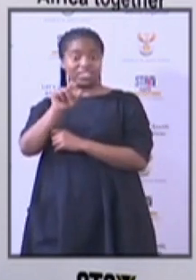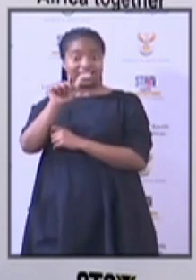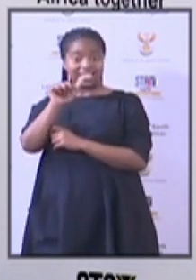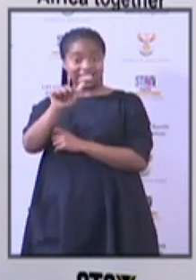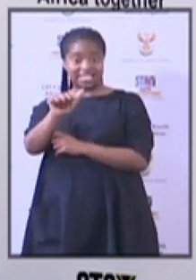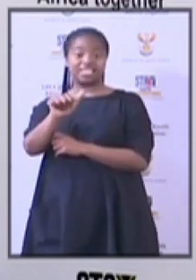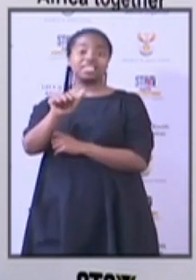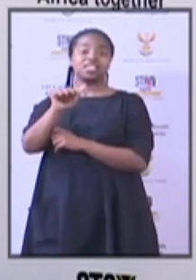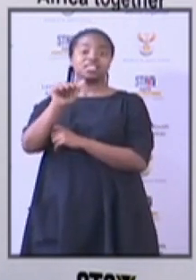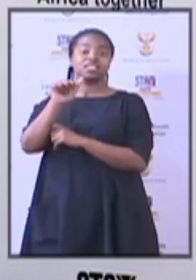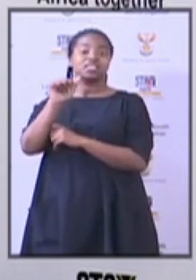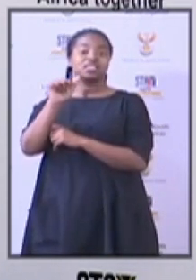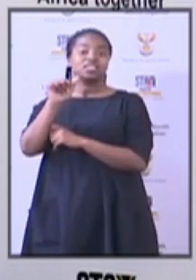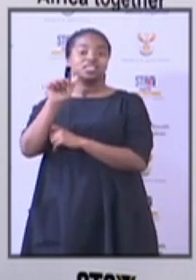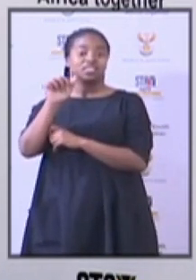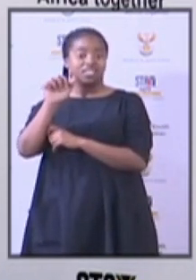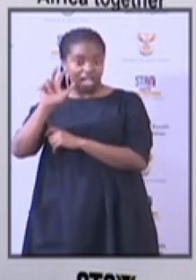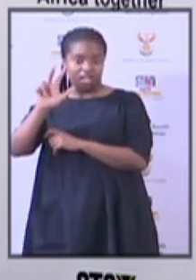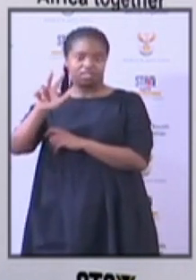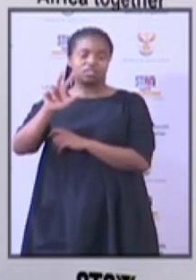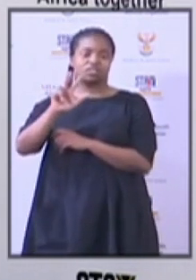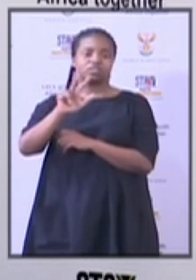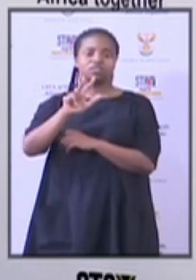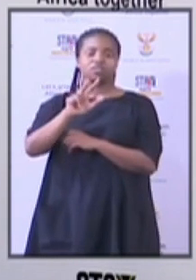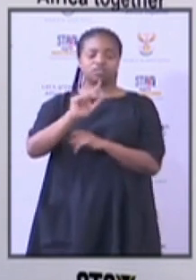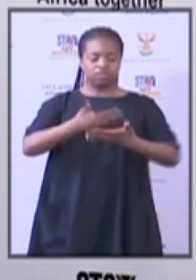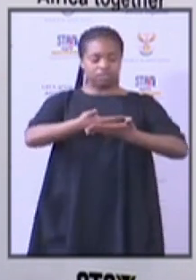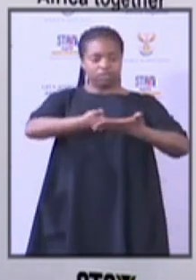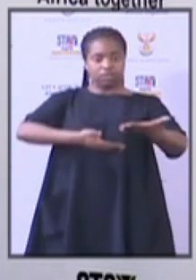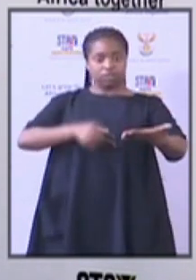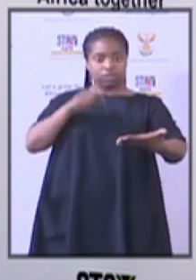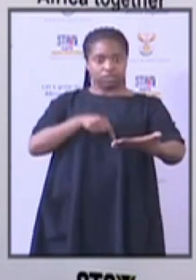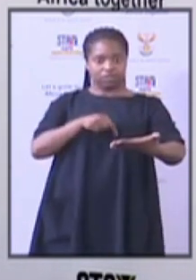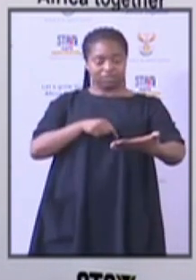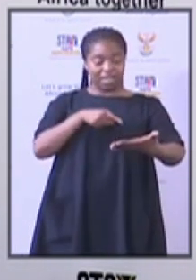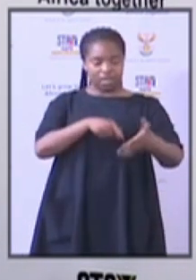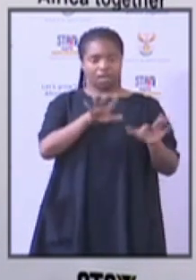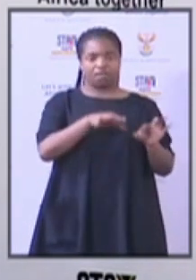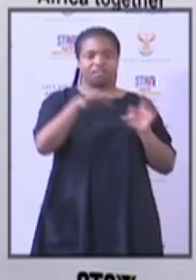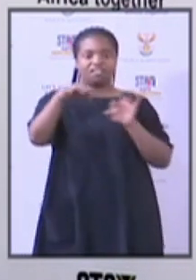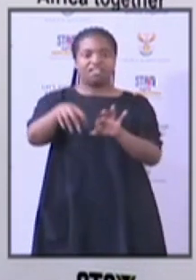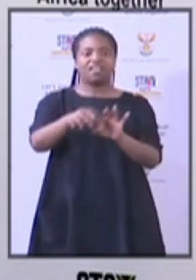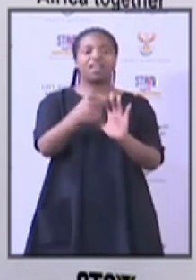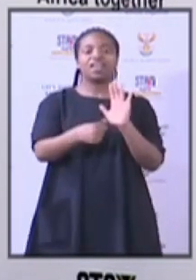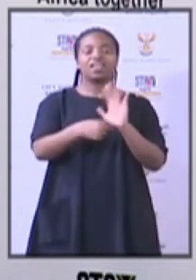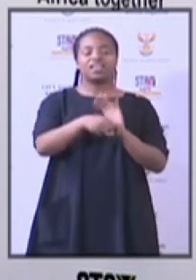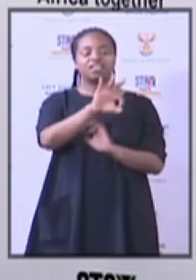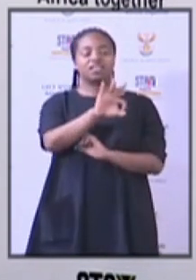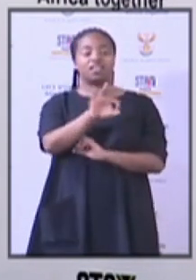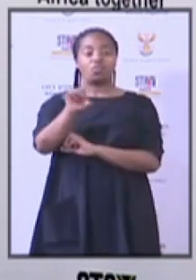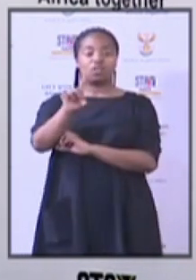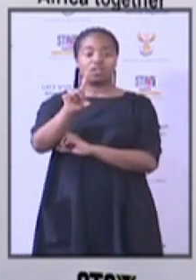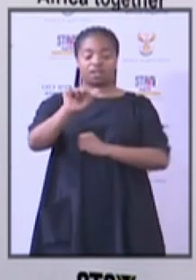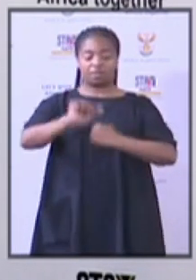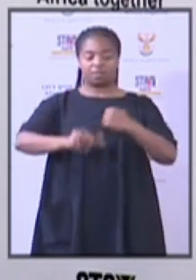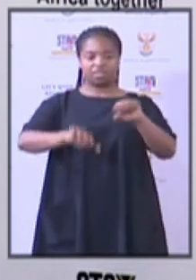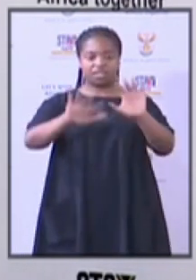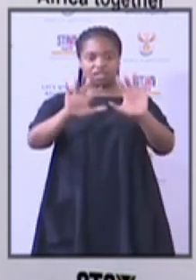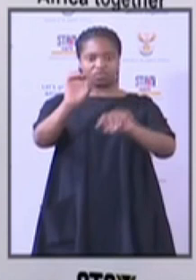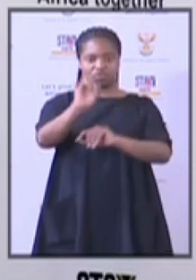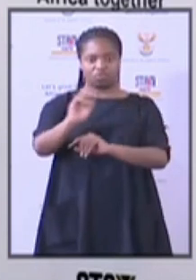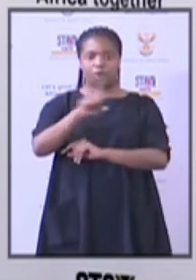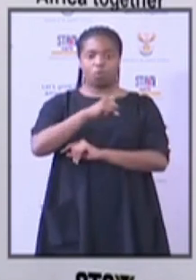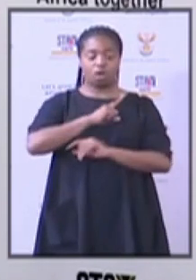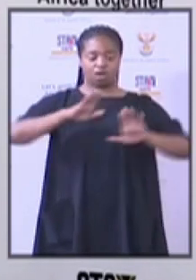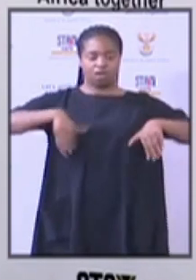282,658 temporary identification certificates. Those are the ones who are extending up to the 31st of October because they've not